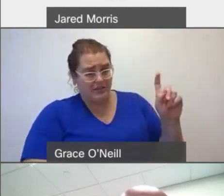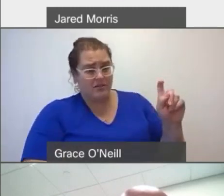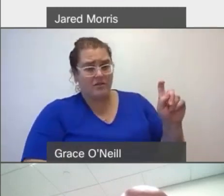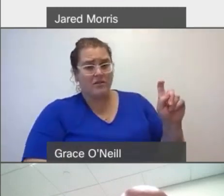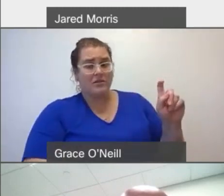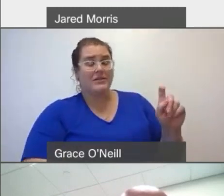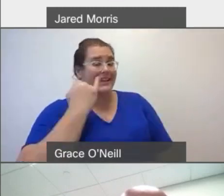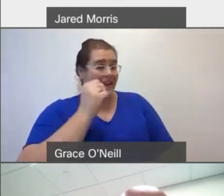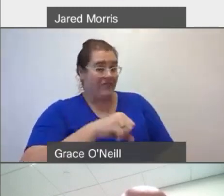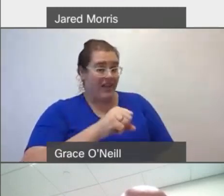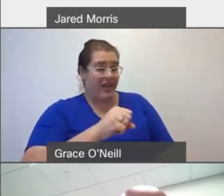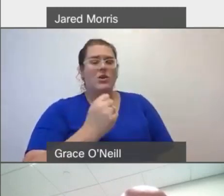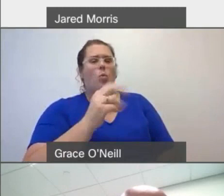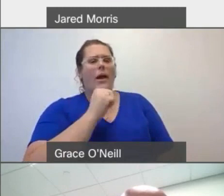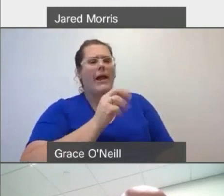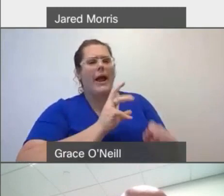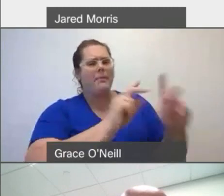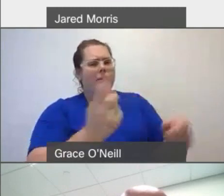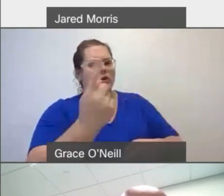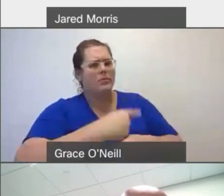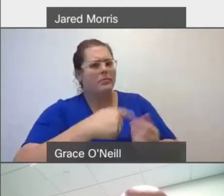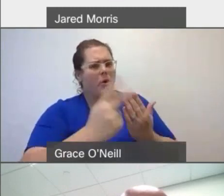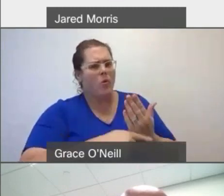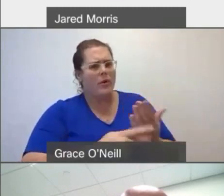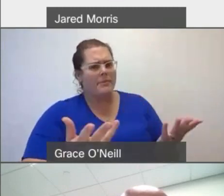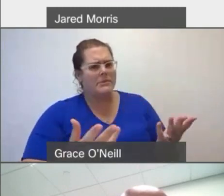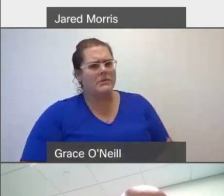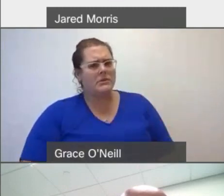If so, why have they not returned to their programs? So